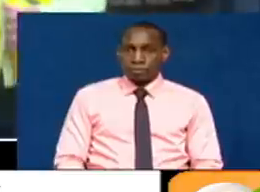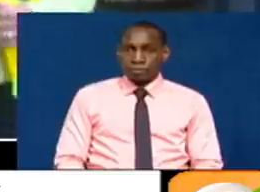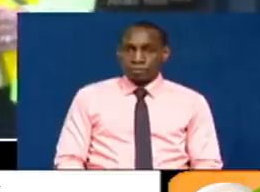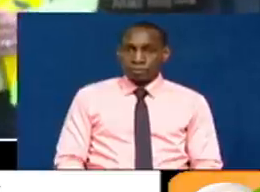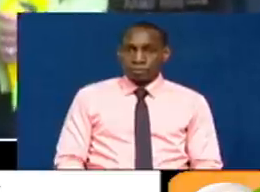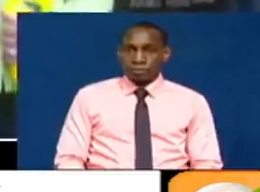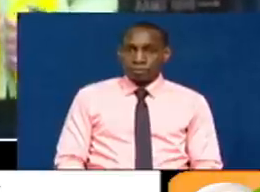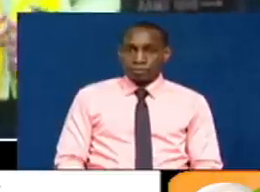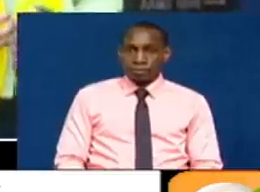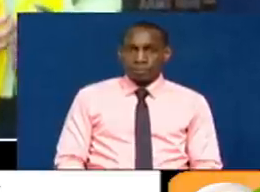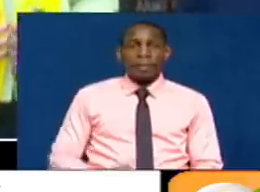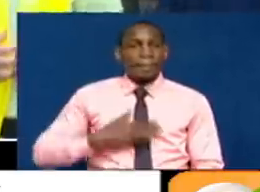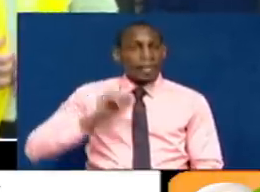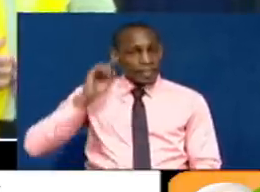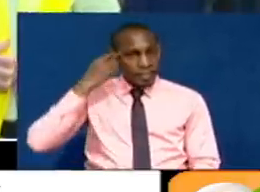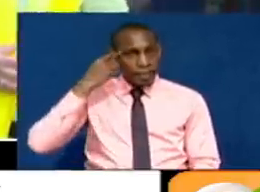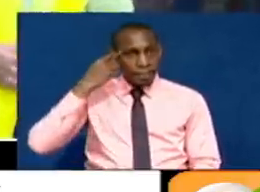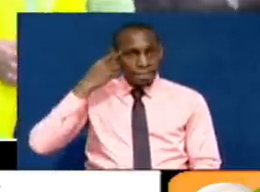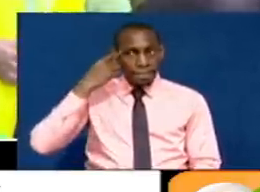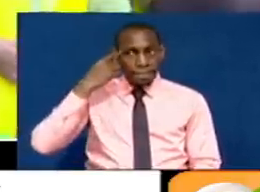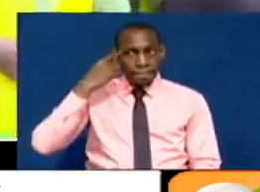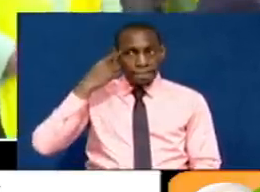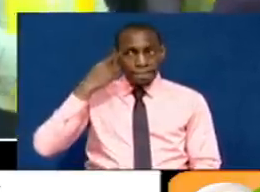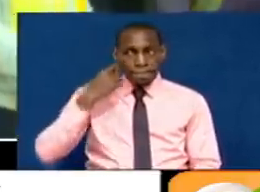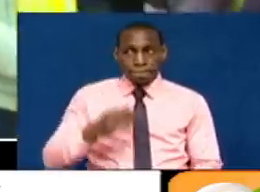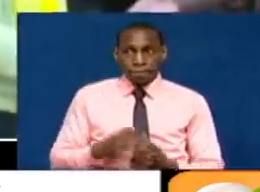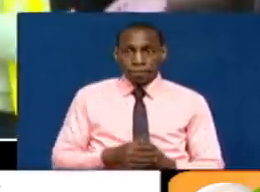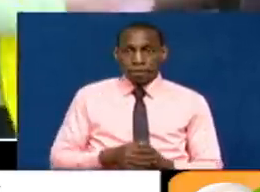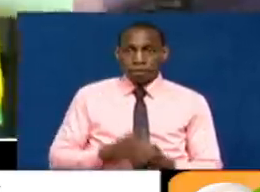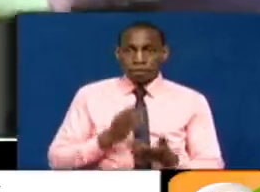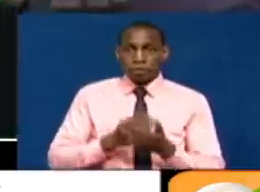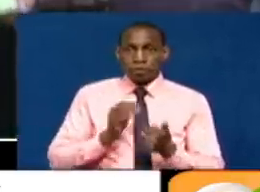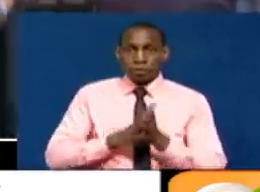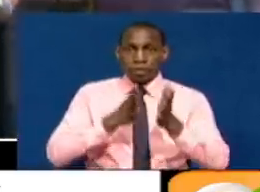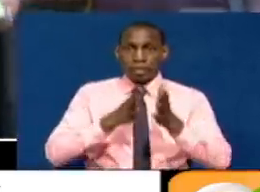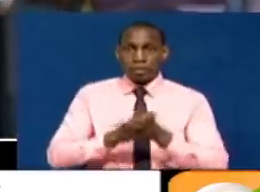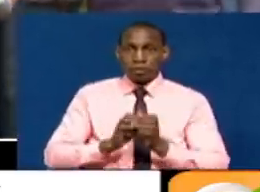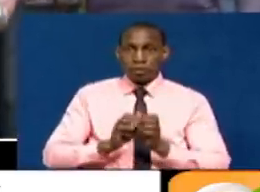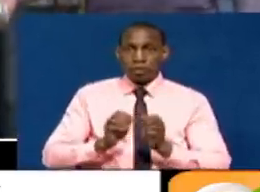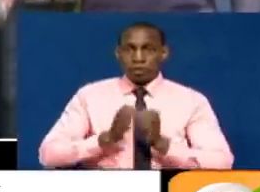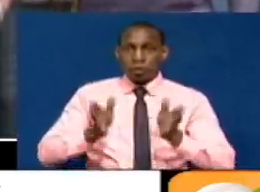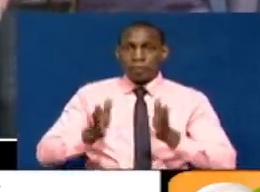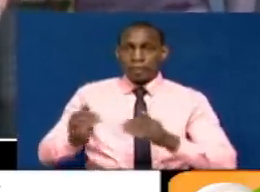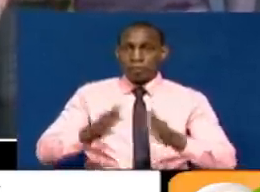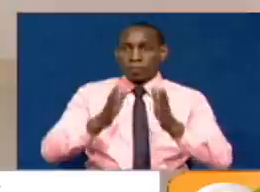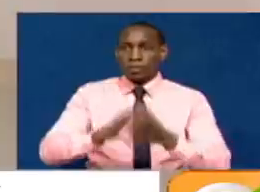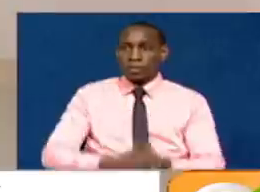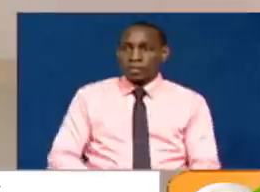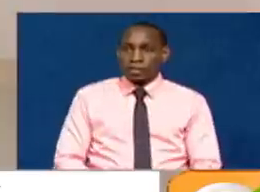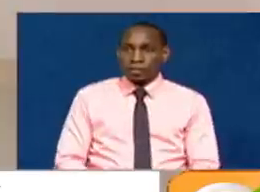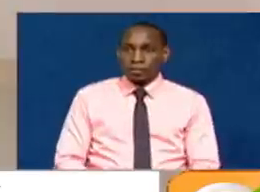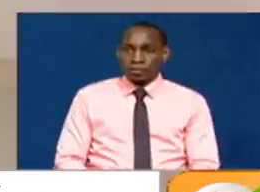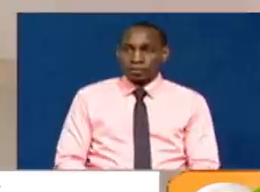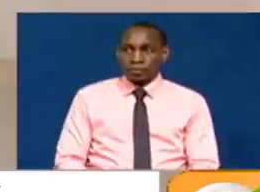seen this, I think, you know, kudos to her for opening the window. But there are those who will ask, Joe, what